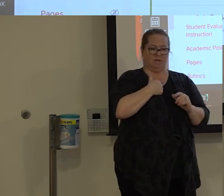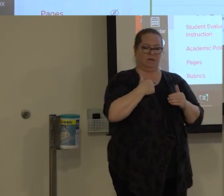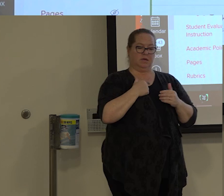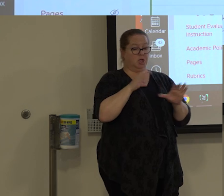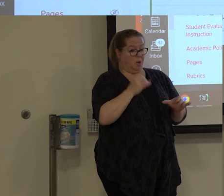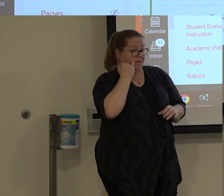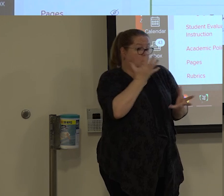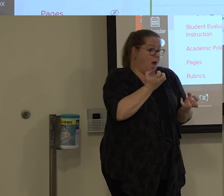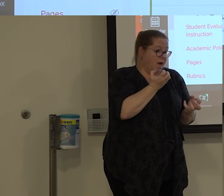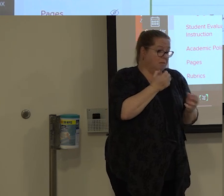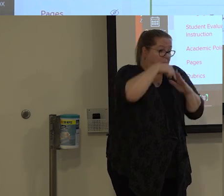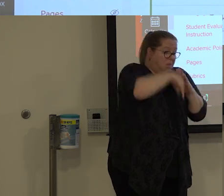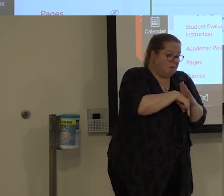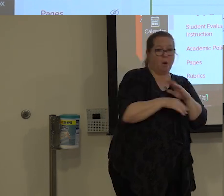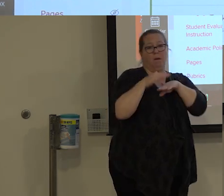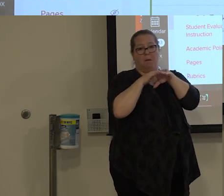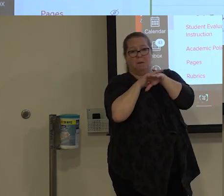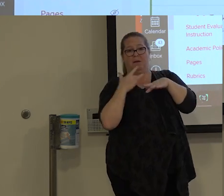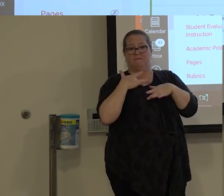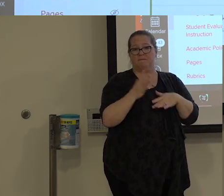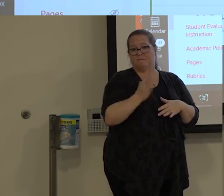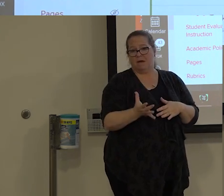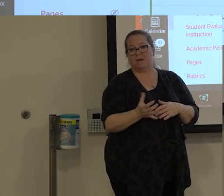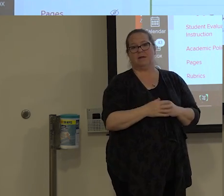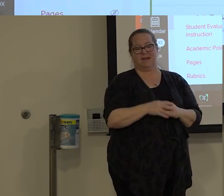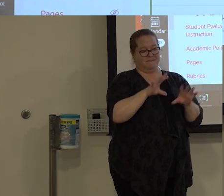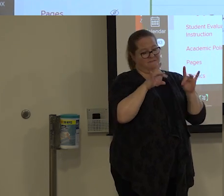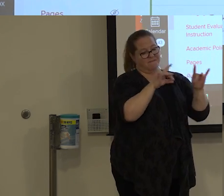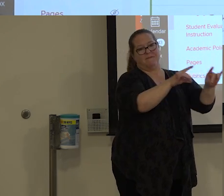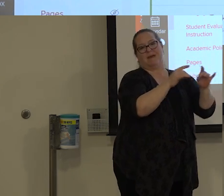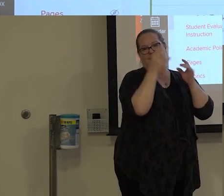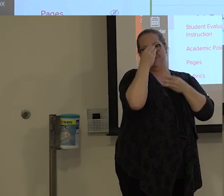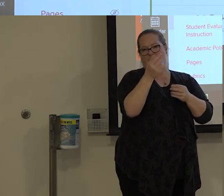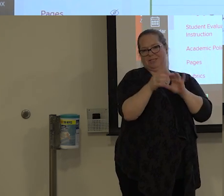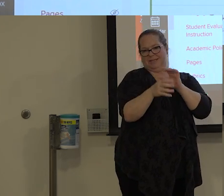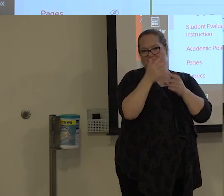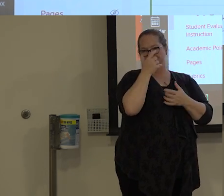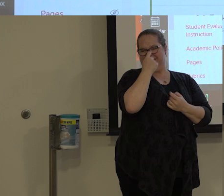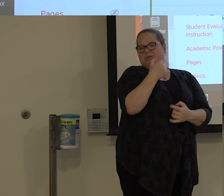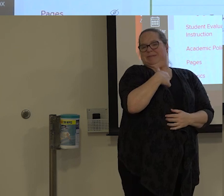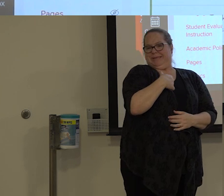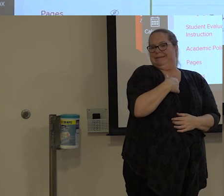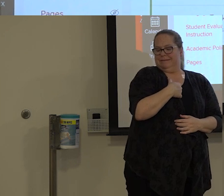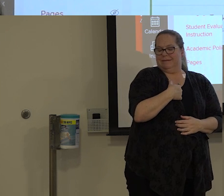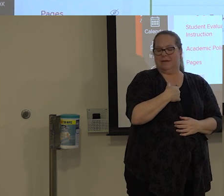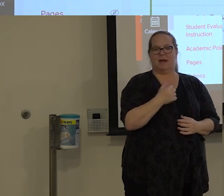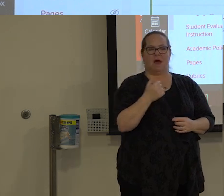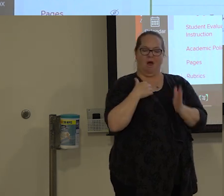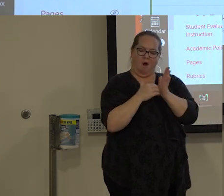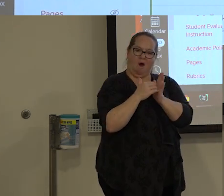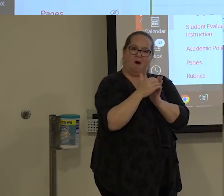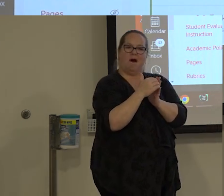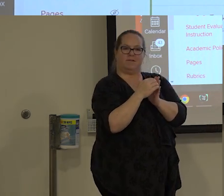if I wanted, learn more about the subject on my own accord, finding information that interests me. In class, I feel that